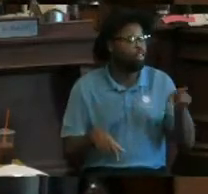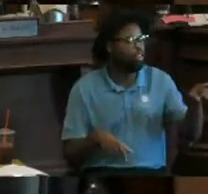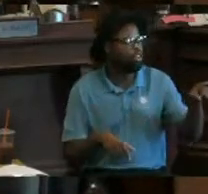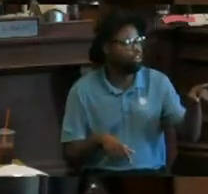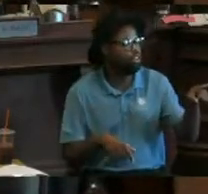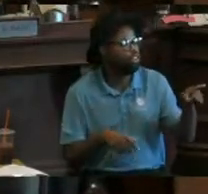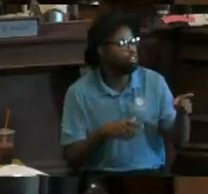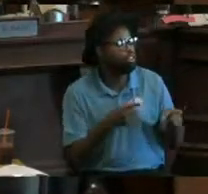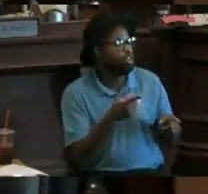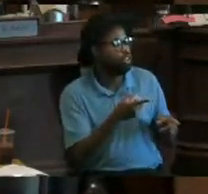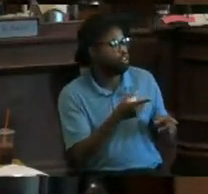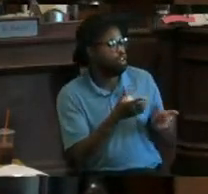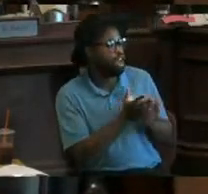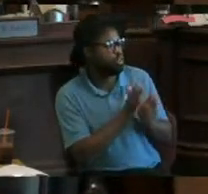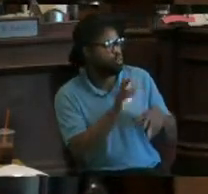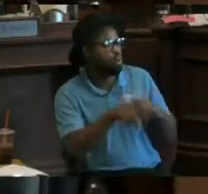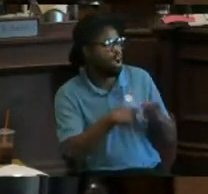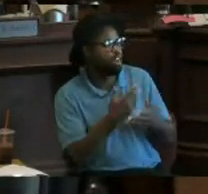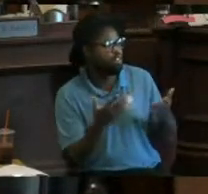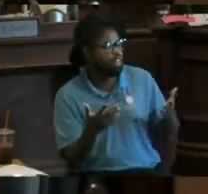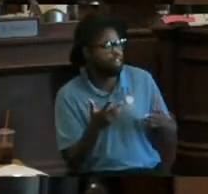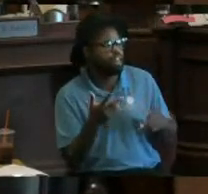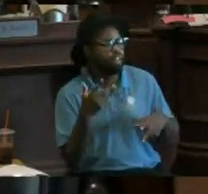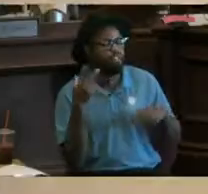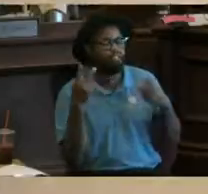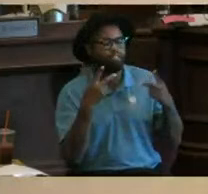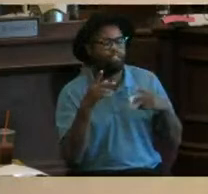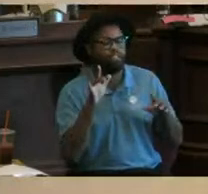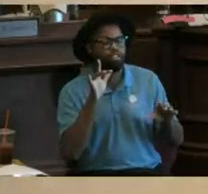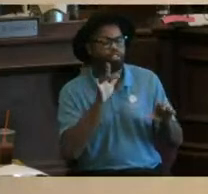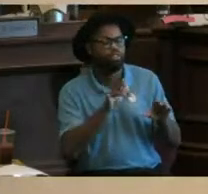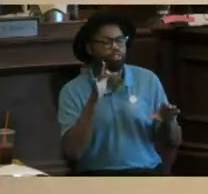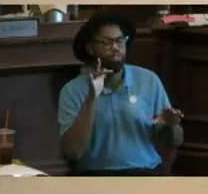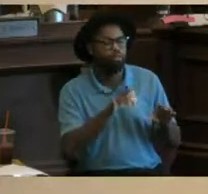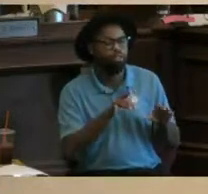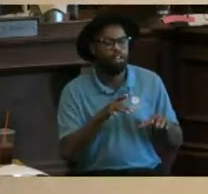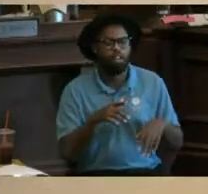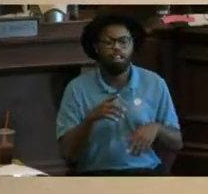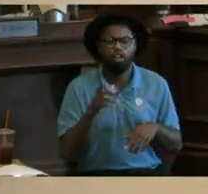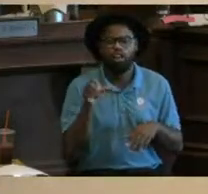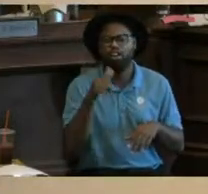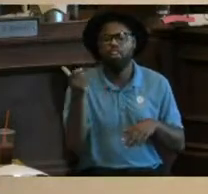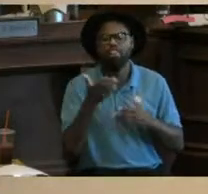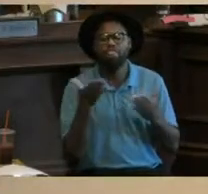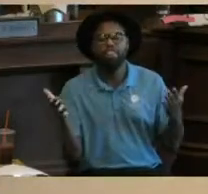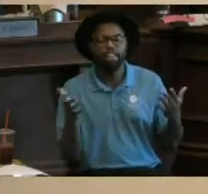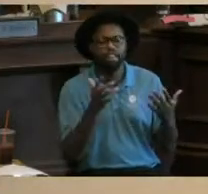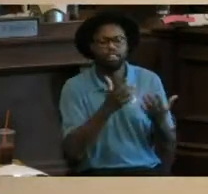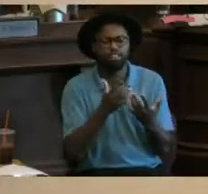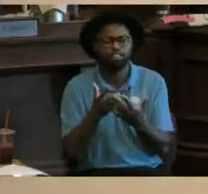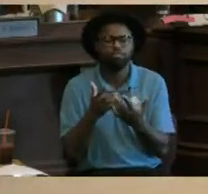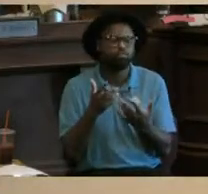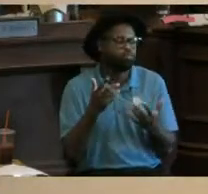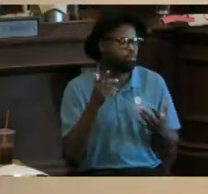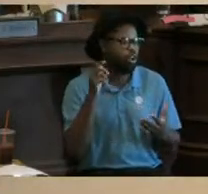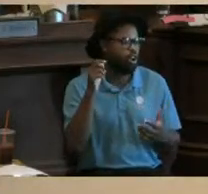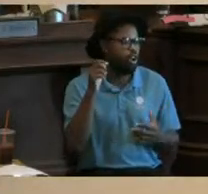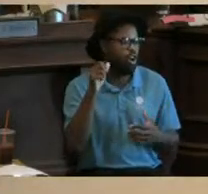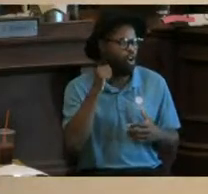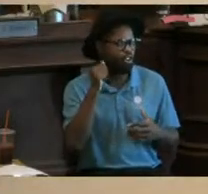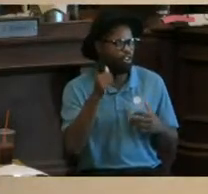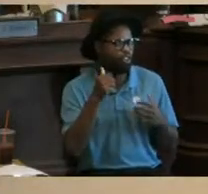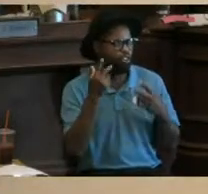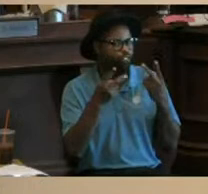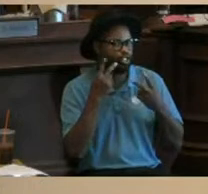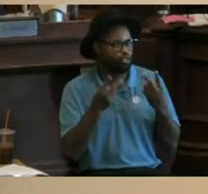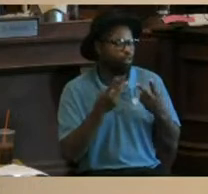what kinds of things, visual, yeah, doorbell? Absolutely. Or other kinds of things that would be for audiovisual impairment? Yes,